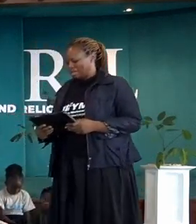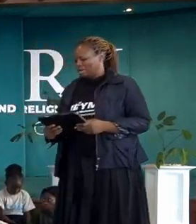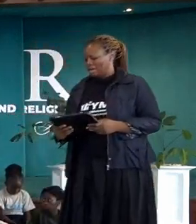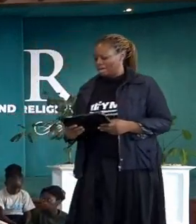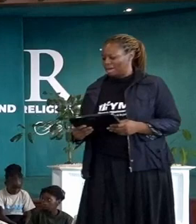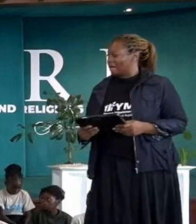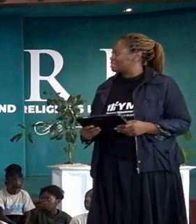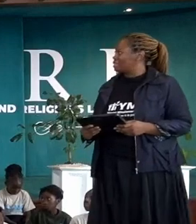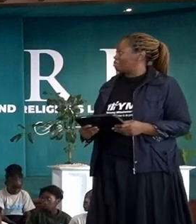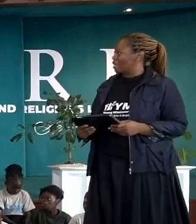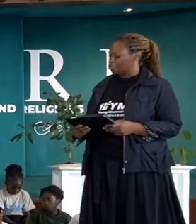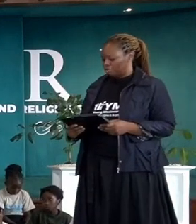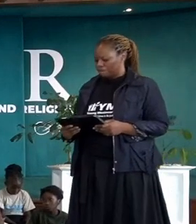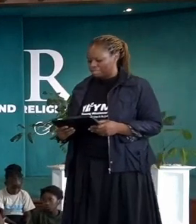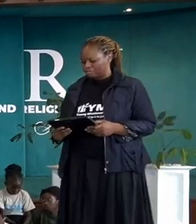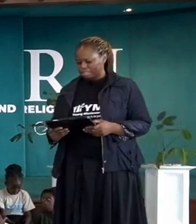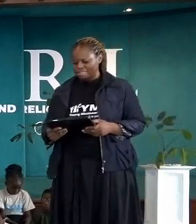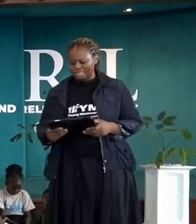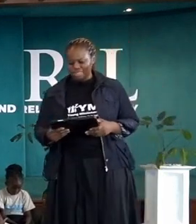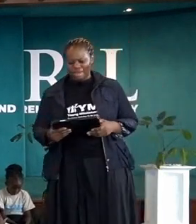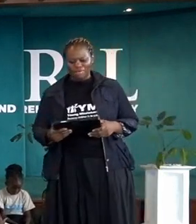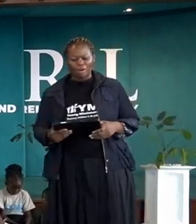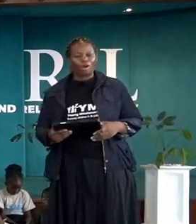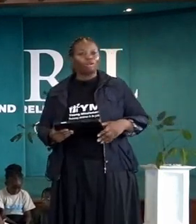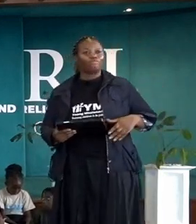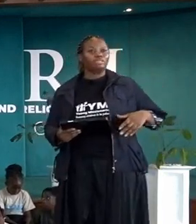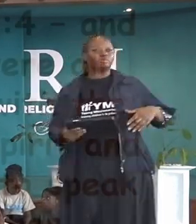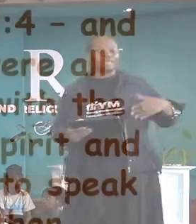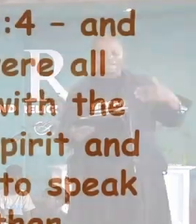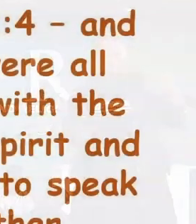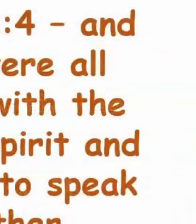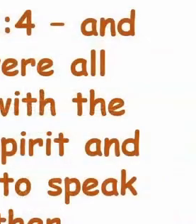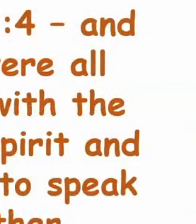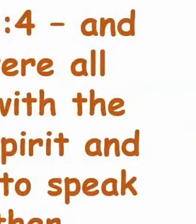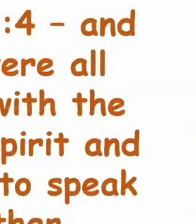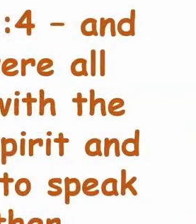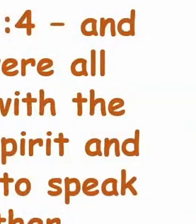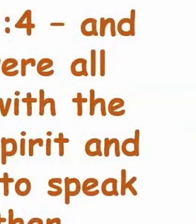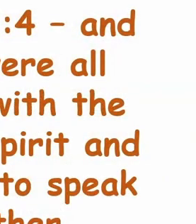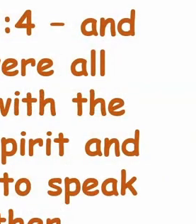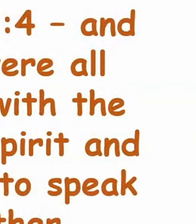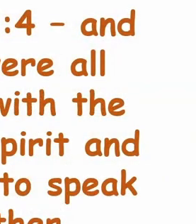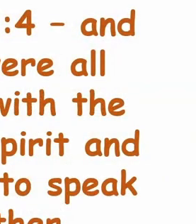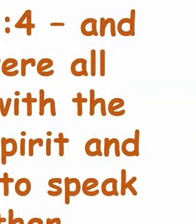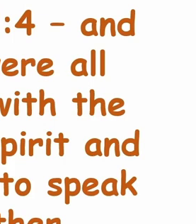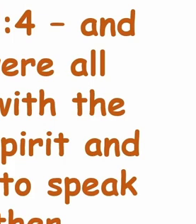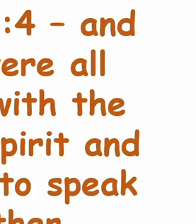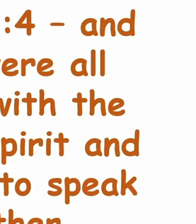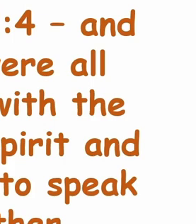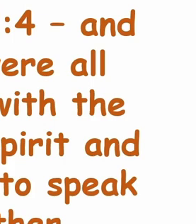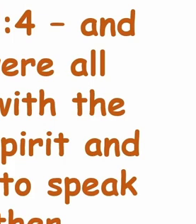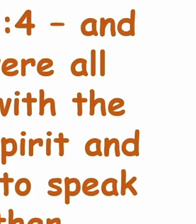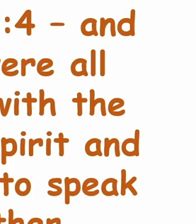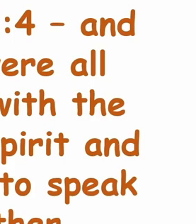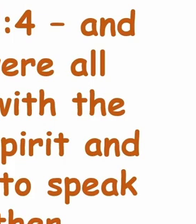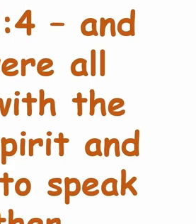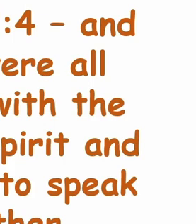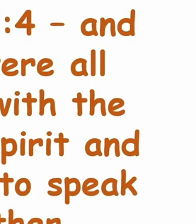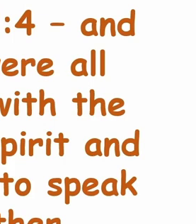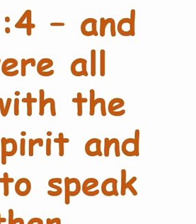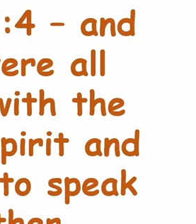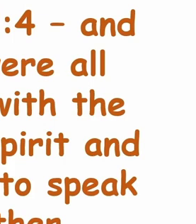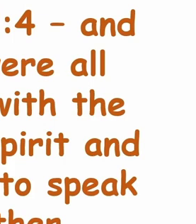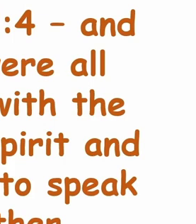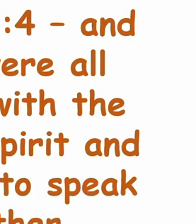Pentecost? Acts chapter 2 verse 4 says, and they were all filled with the Holy Spirit, and they began to speak in